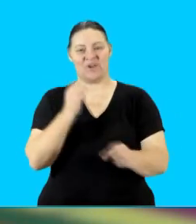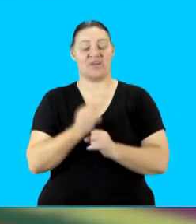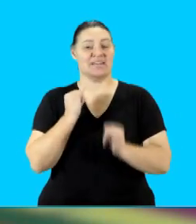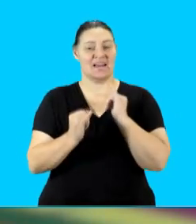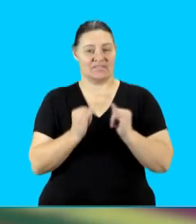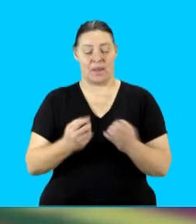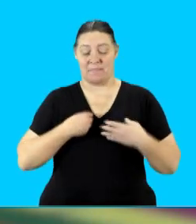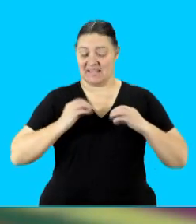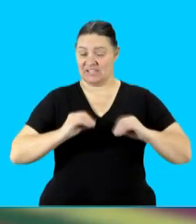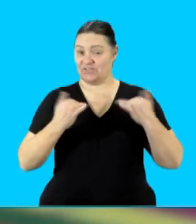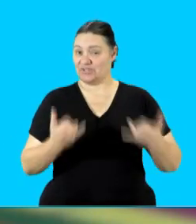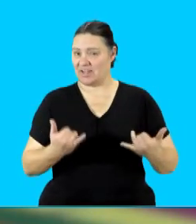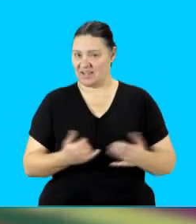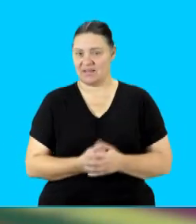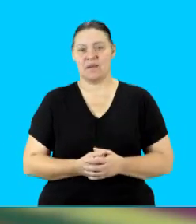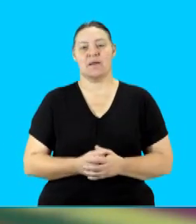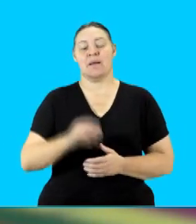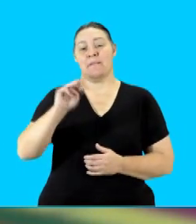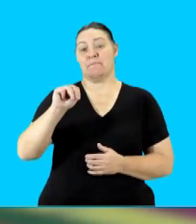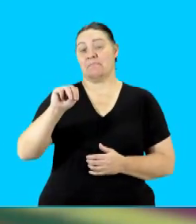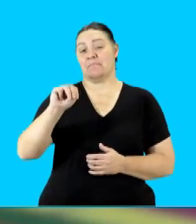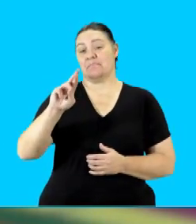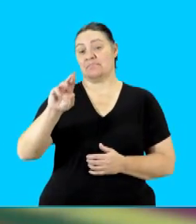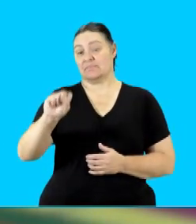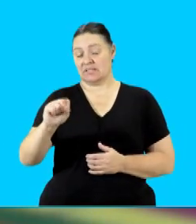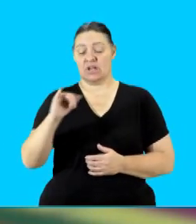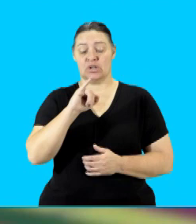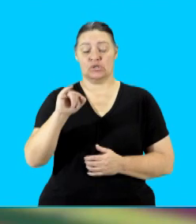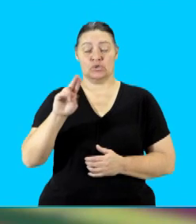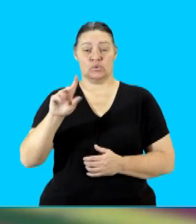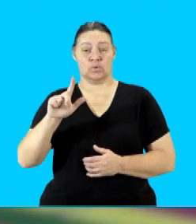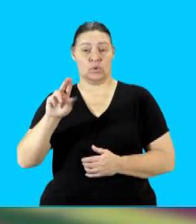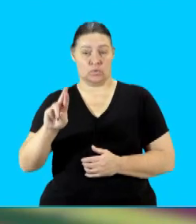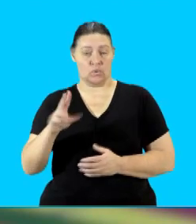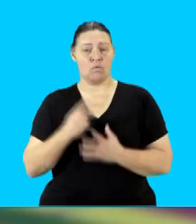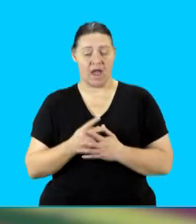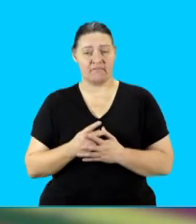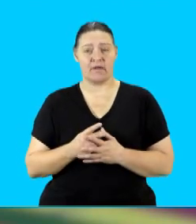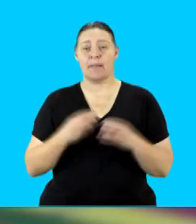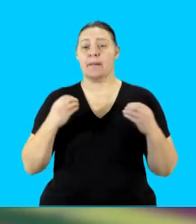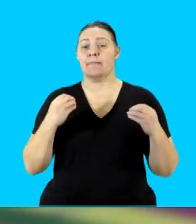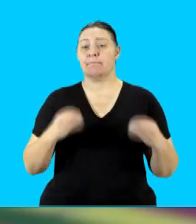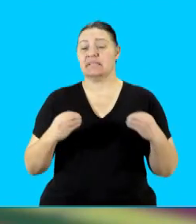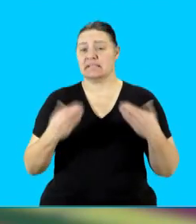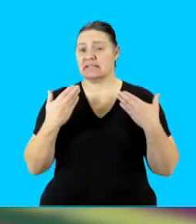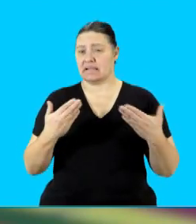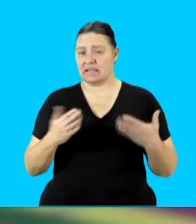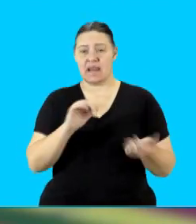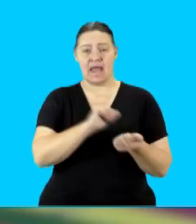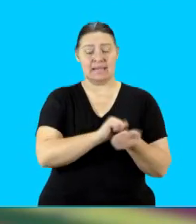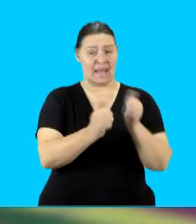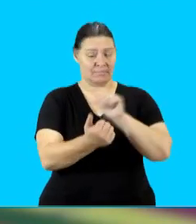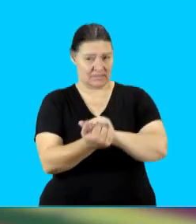Good afternoon, grade 11s. I am your tutor for today, Ms. Zulu, and we will be doing business studies under the subtopic that